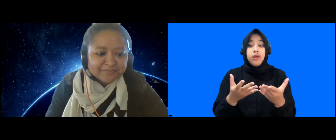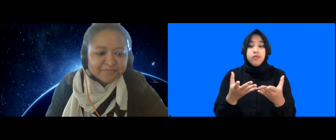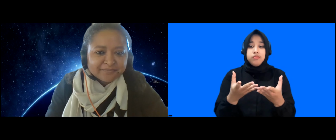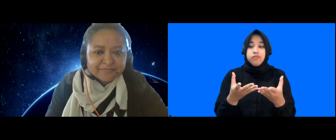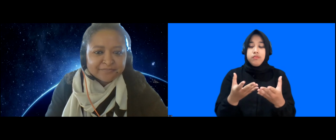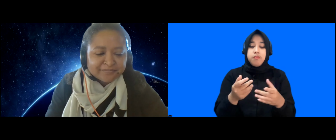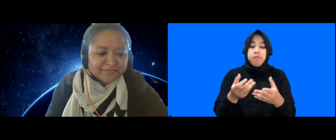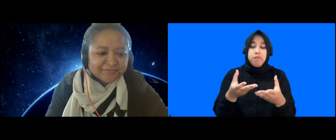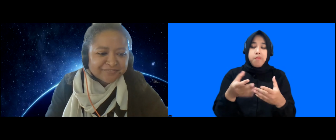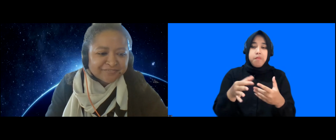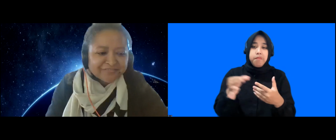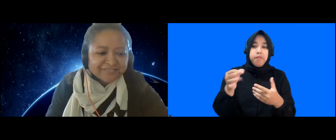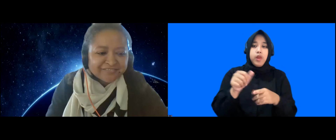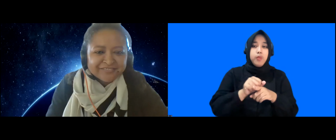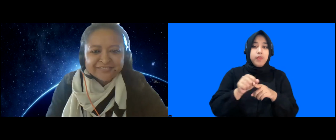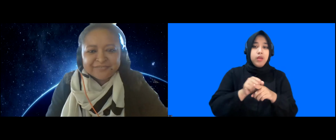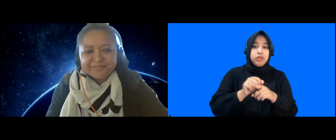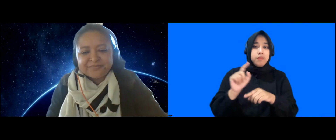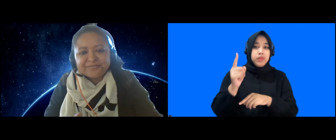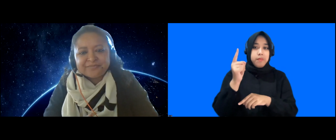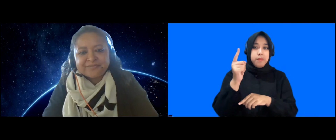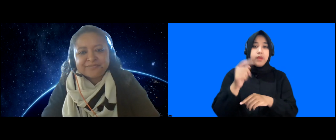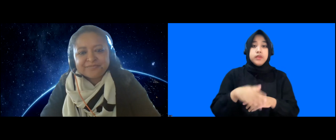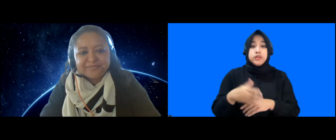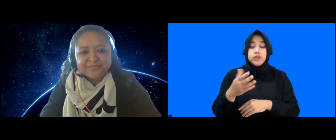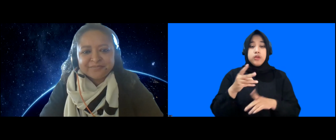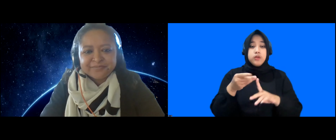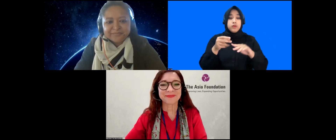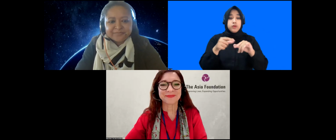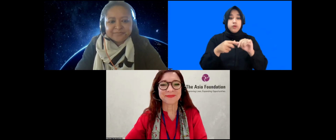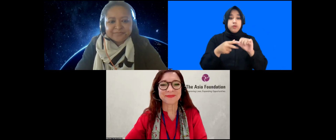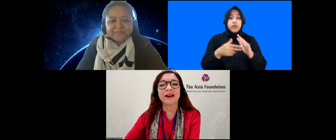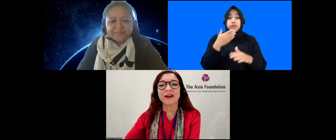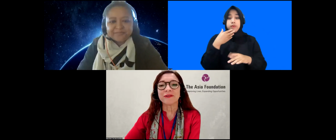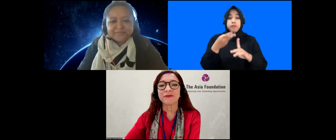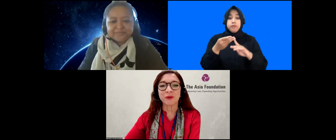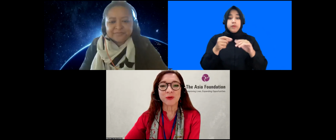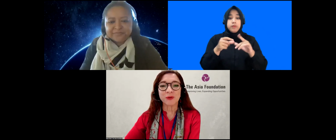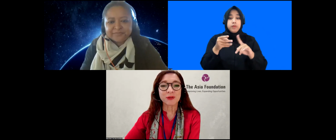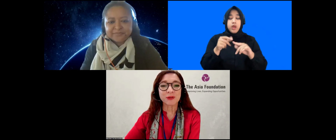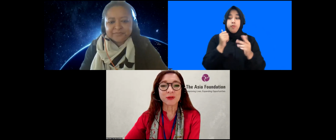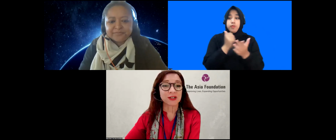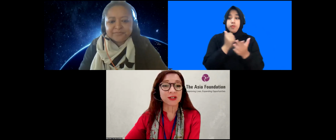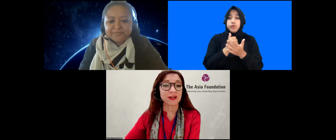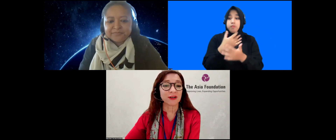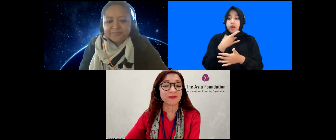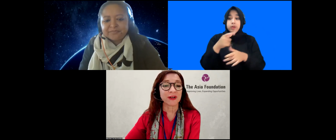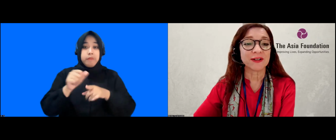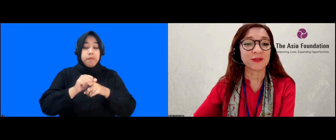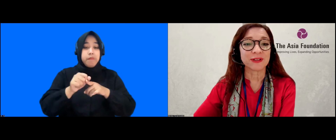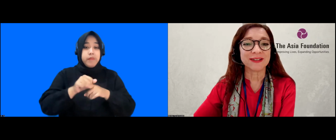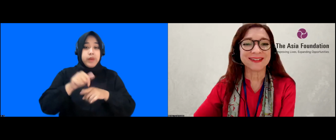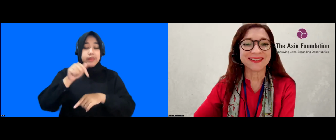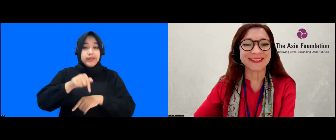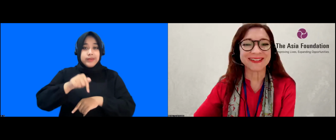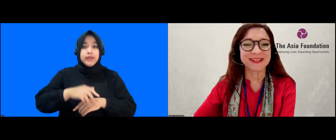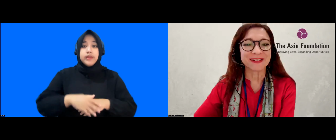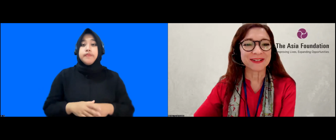Thank you so much, Barbara. It looks very interesting. Okay, folks, we have reached our final